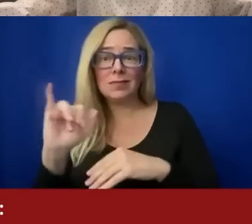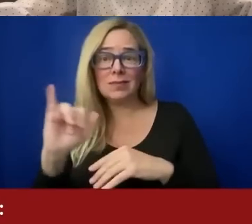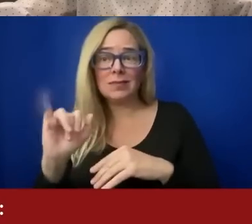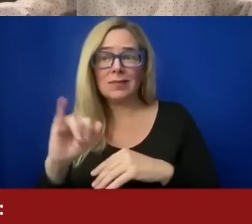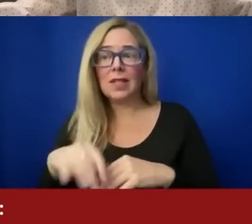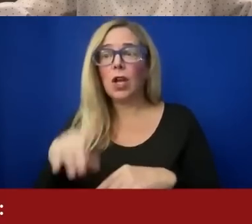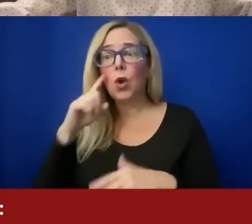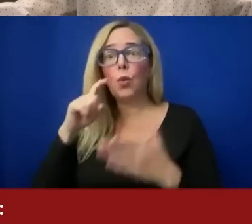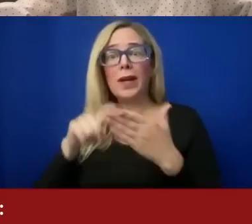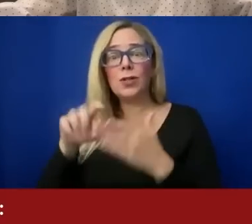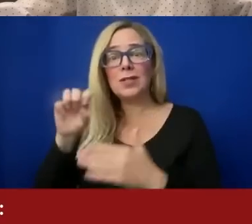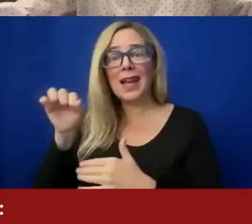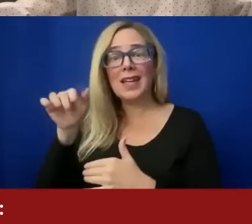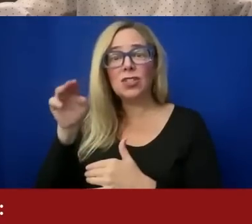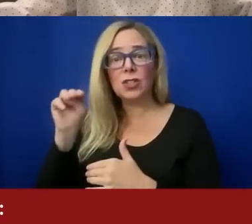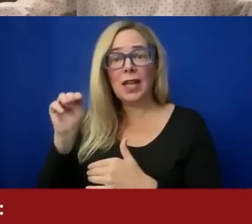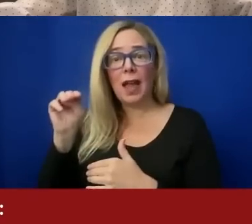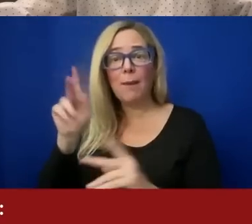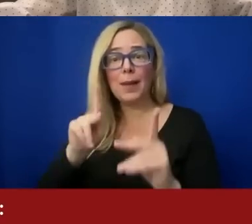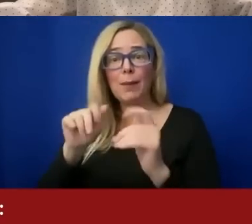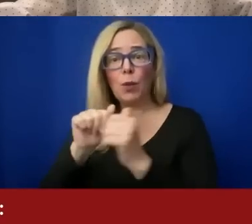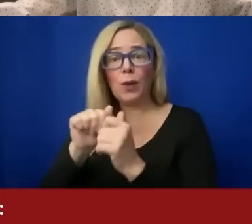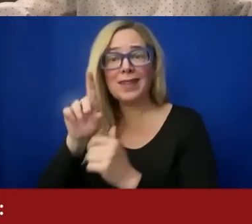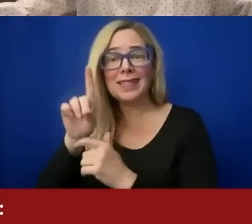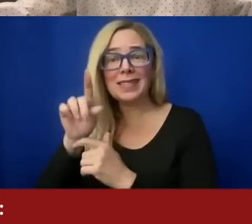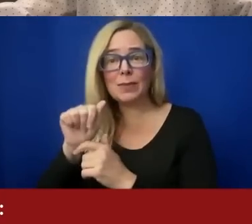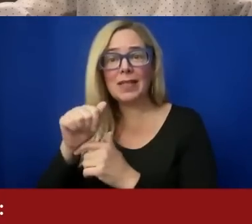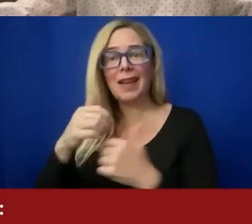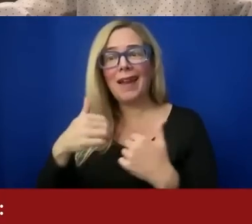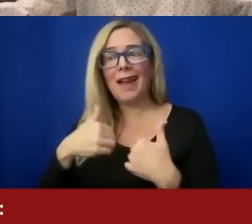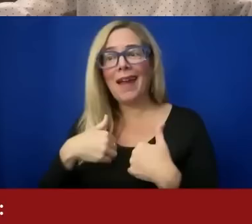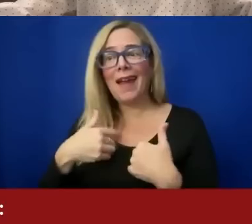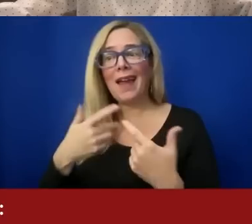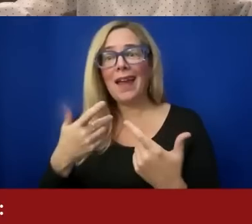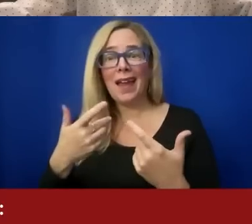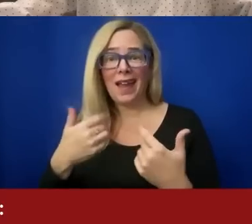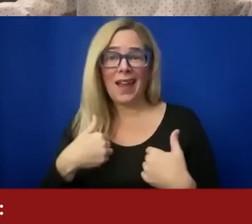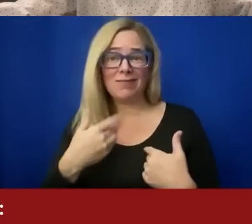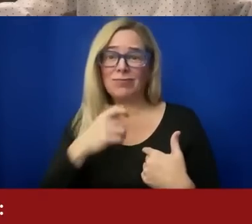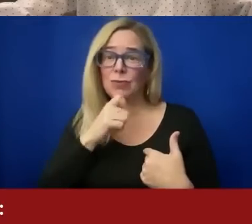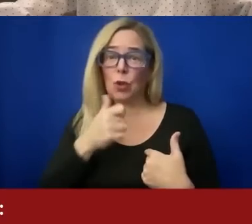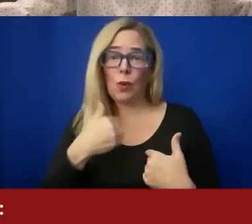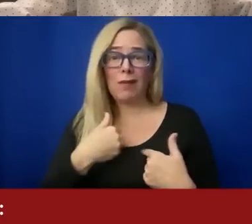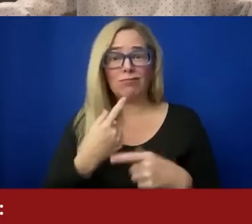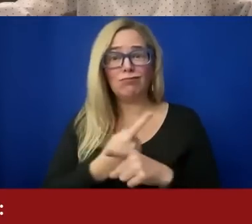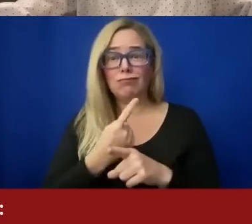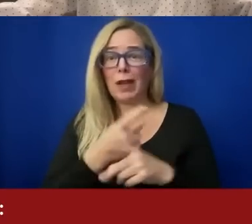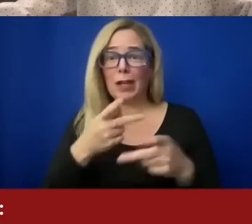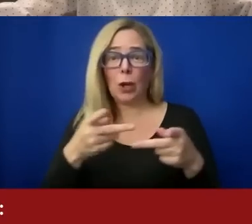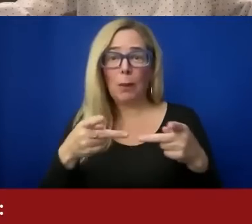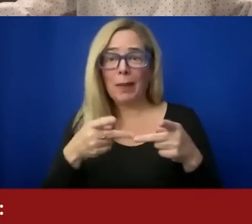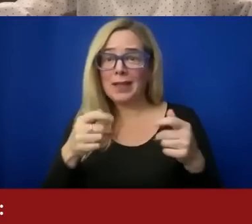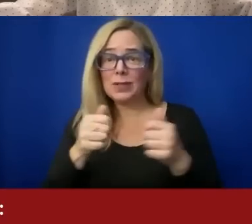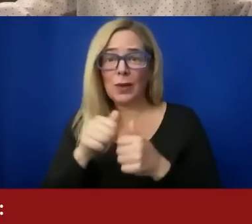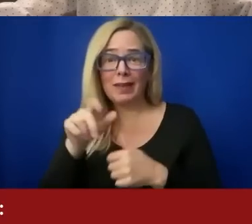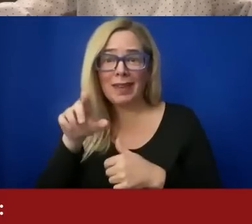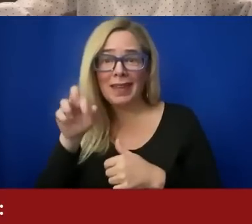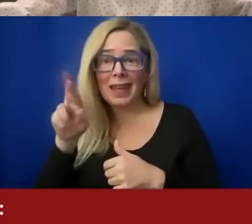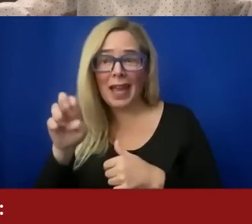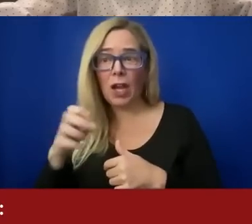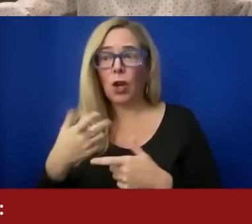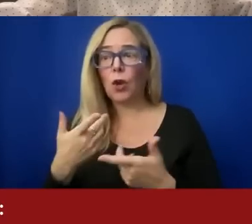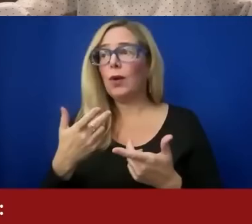SGM people with disabilities have a usual place of care compared to about 3/4 of those without disabilities. Usual place of